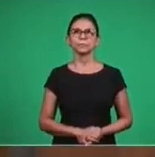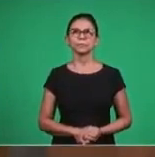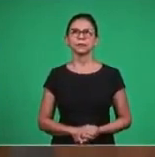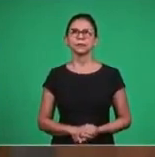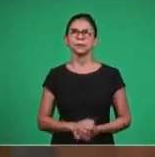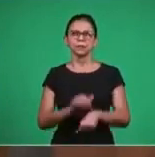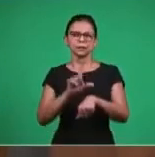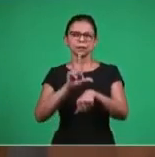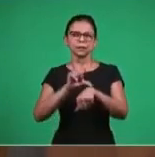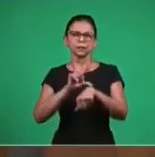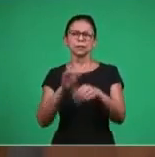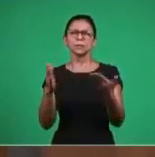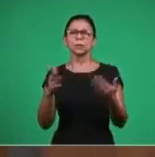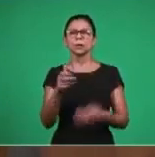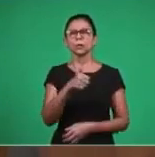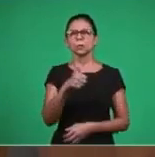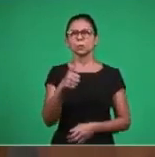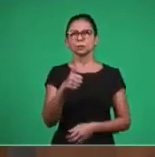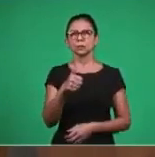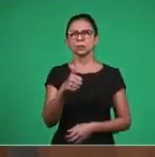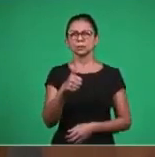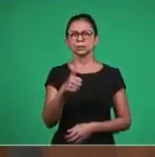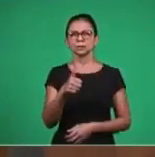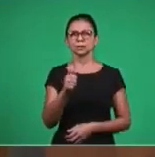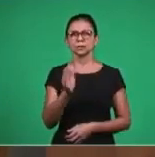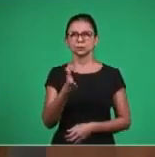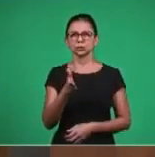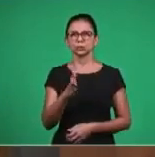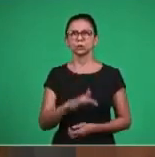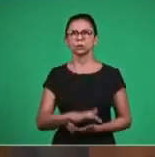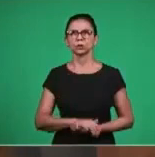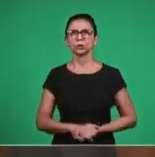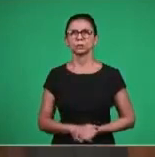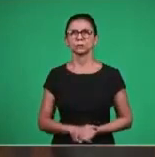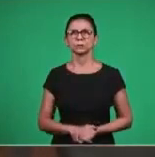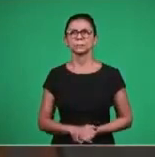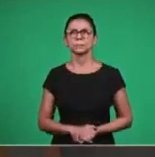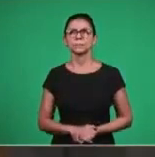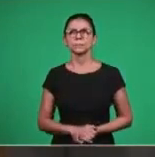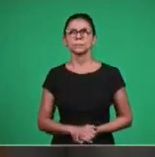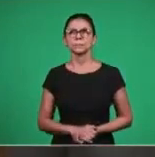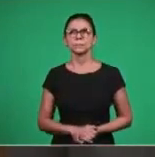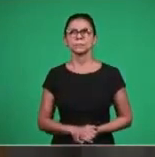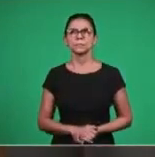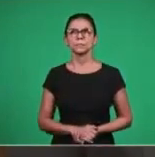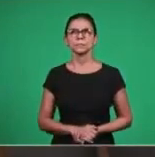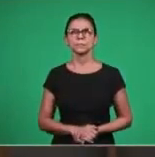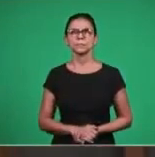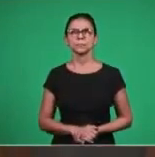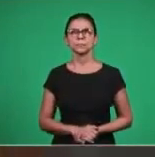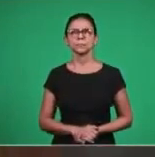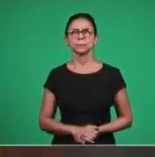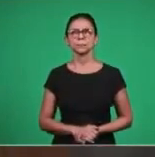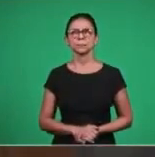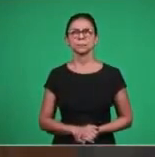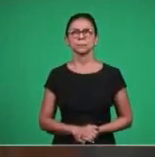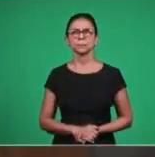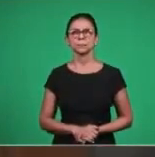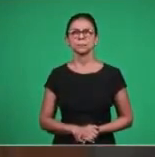We have 40 minutes of service and 40 minutes of transmission. It's 11:02. We can go